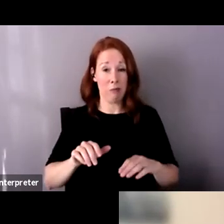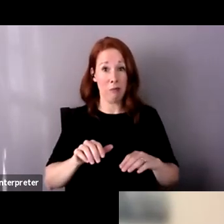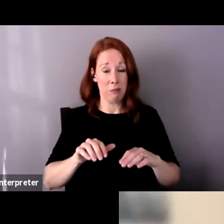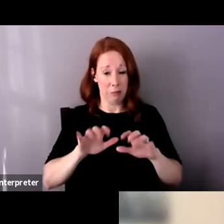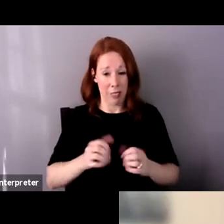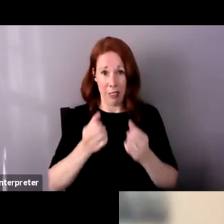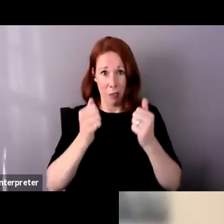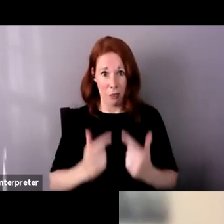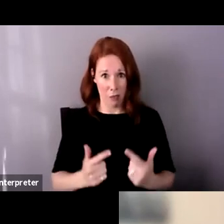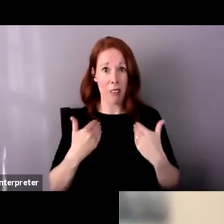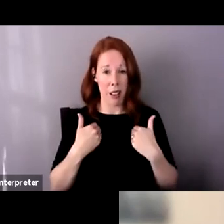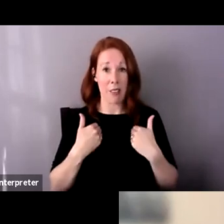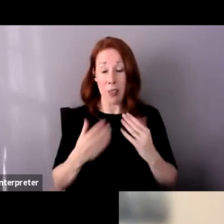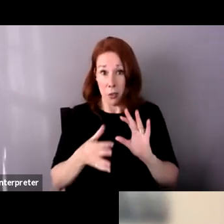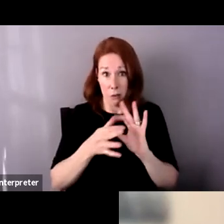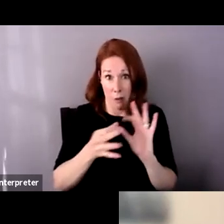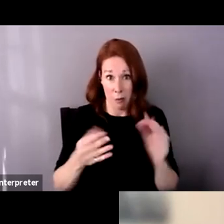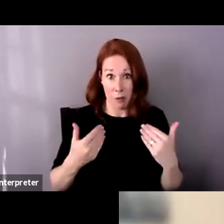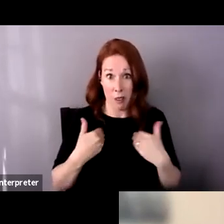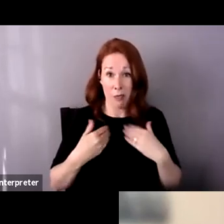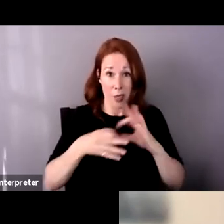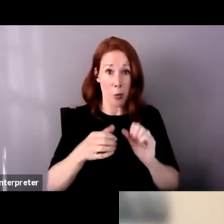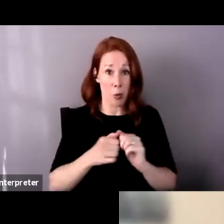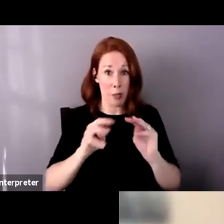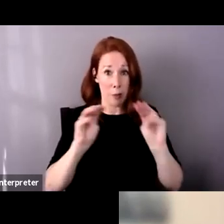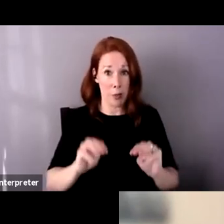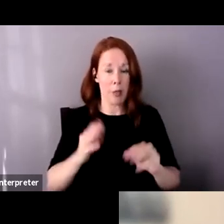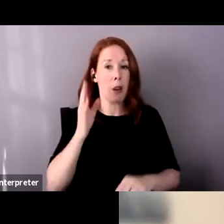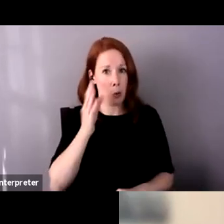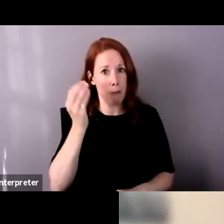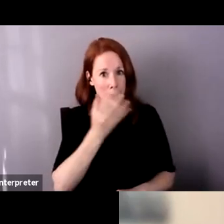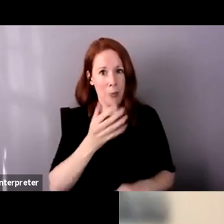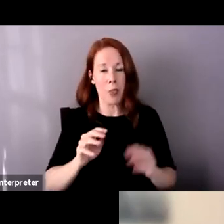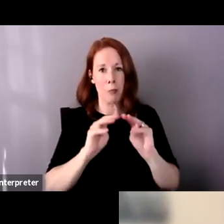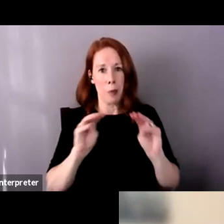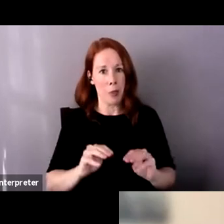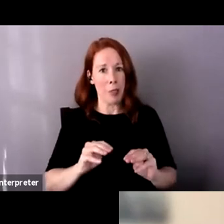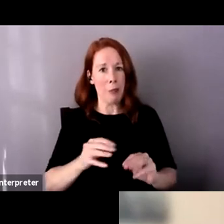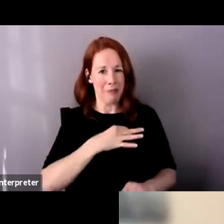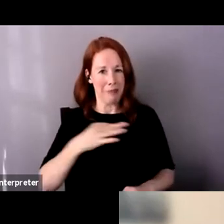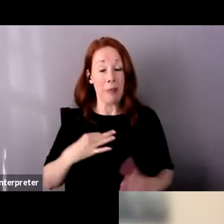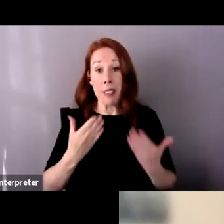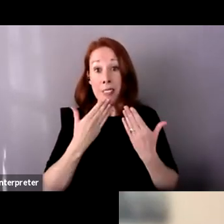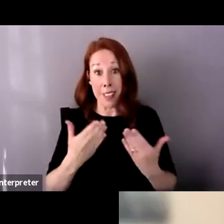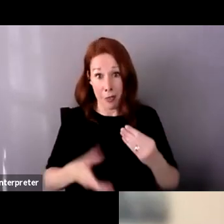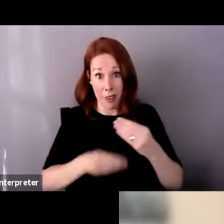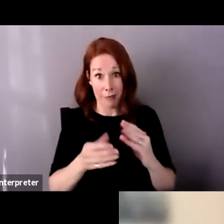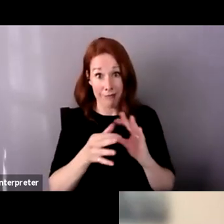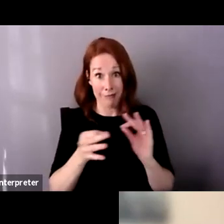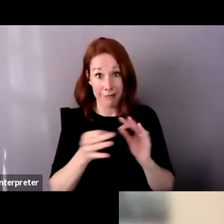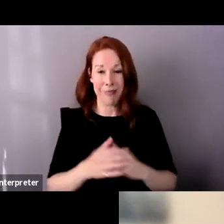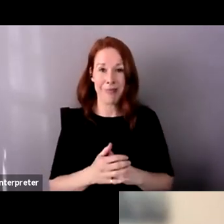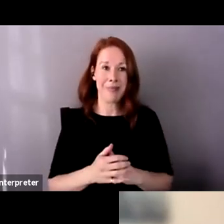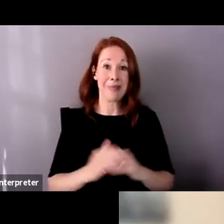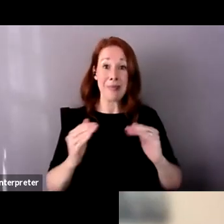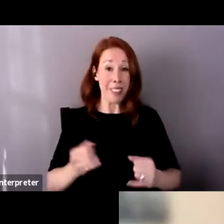relates particularly to the museum and our own accessibility, I will be sharing those. So thank you for putting them into the chat. Before I jump